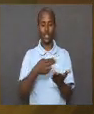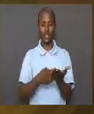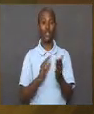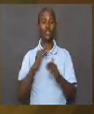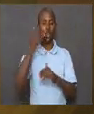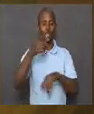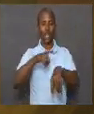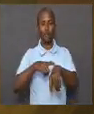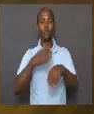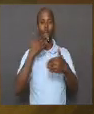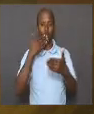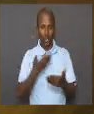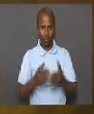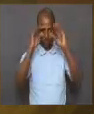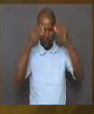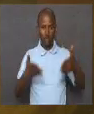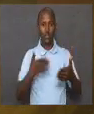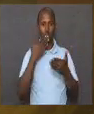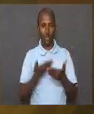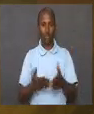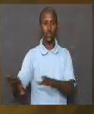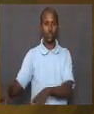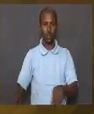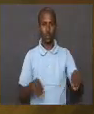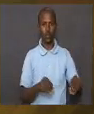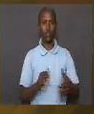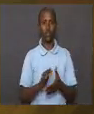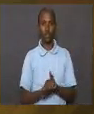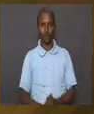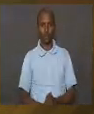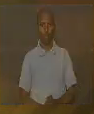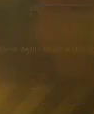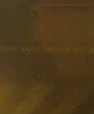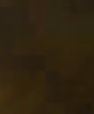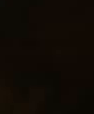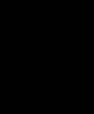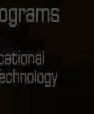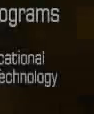lesson. Until next time, thank you, teacher. Thank you, students.